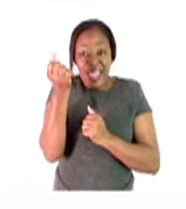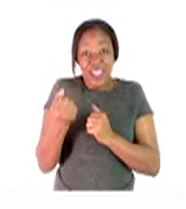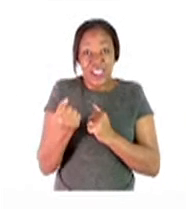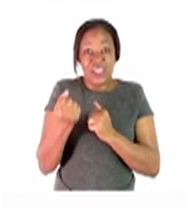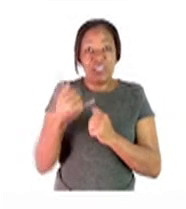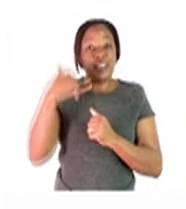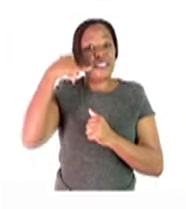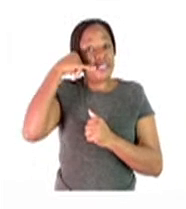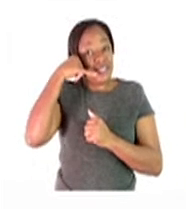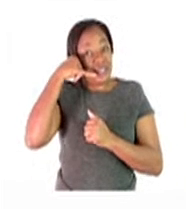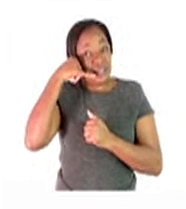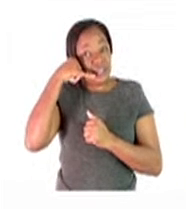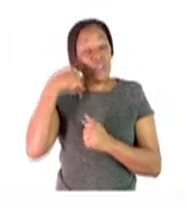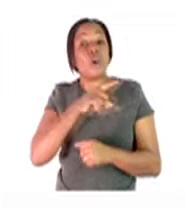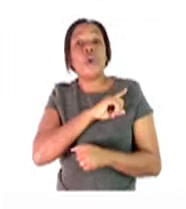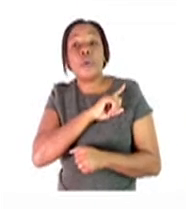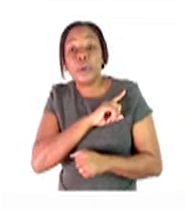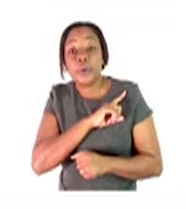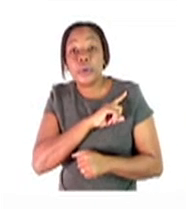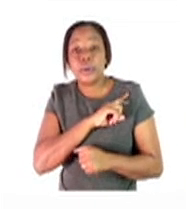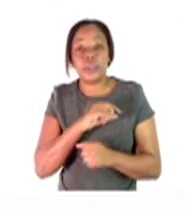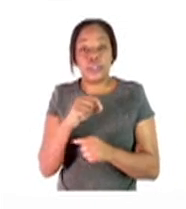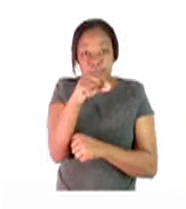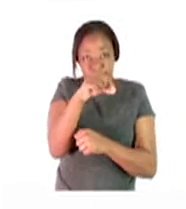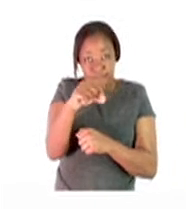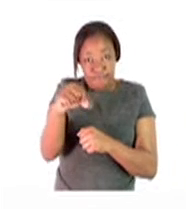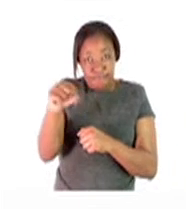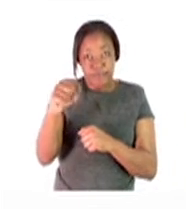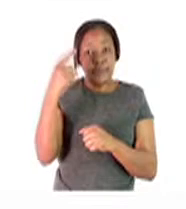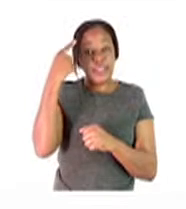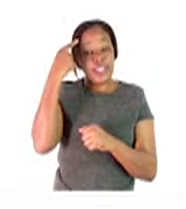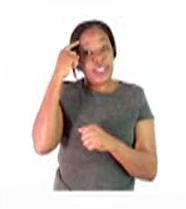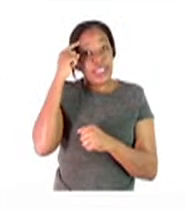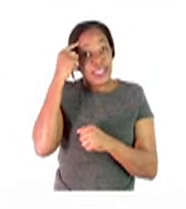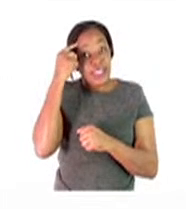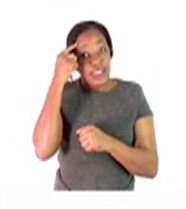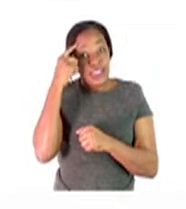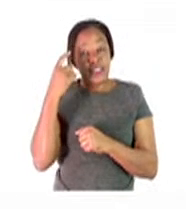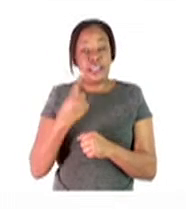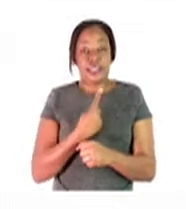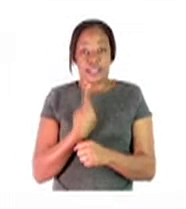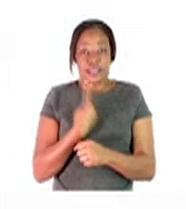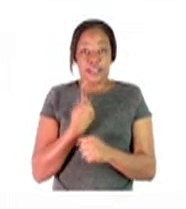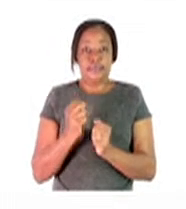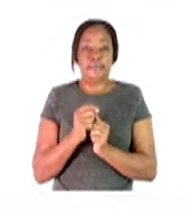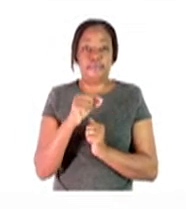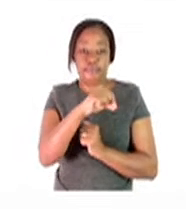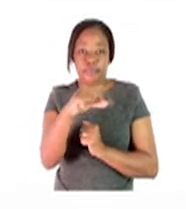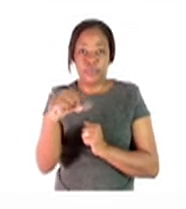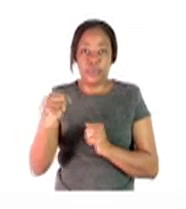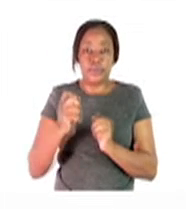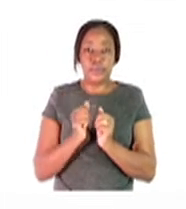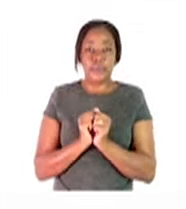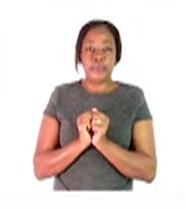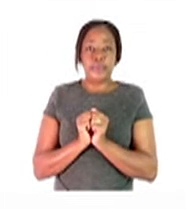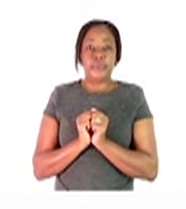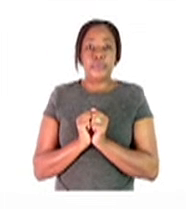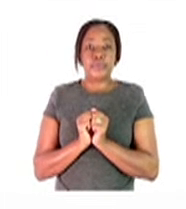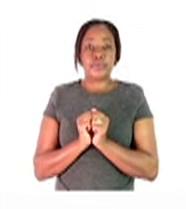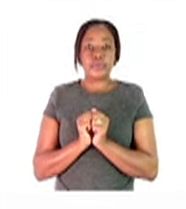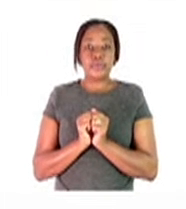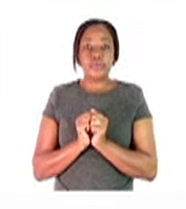so? So answer that one according to what you think about a cell phone yourself. Okay.